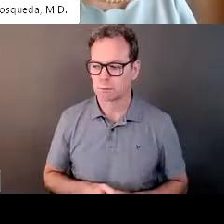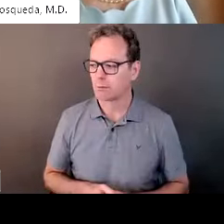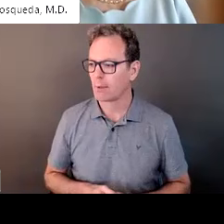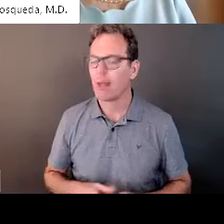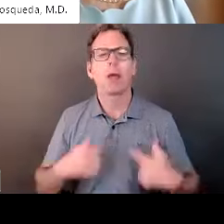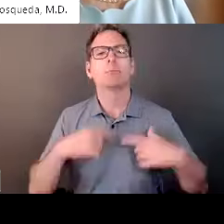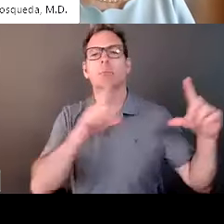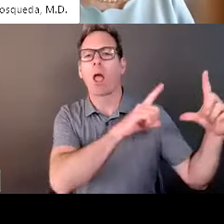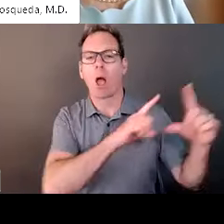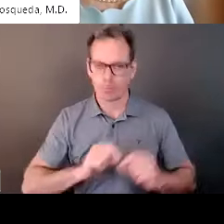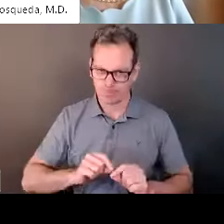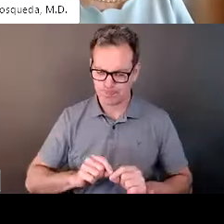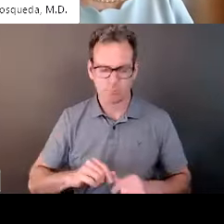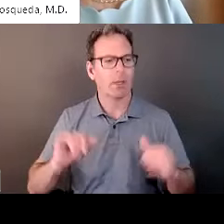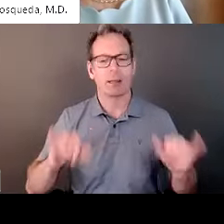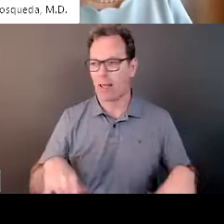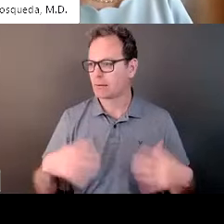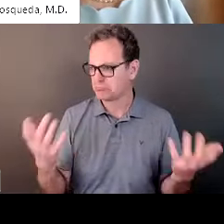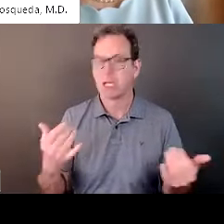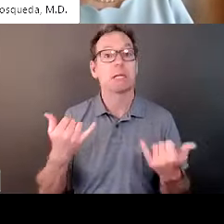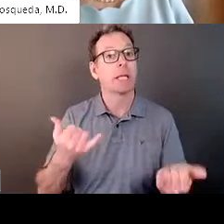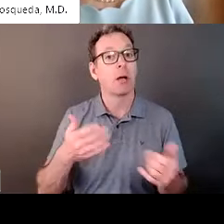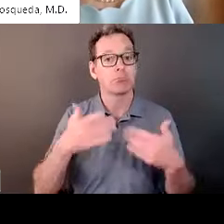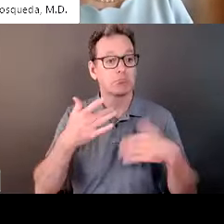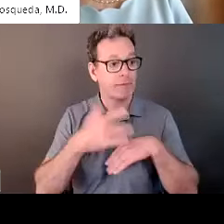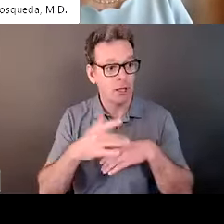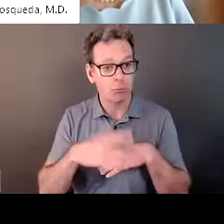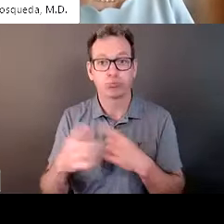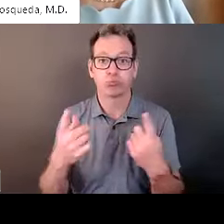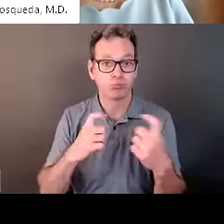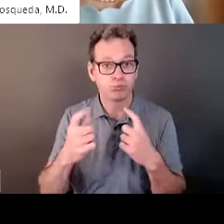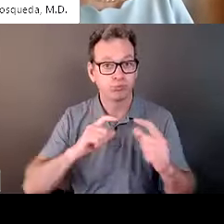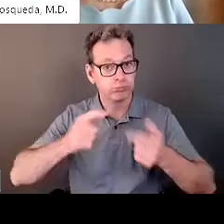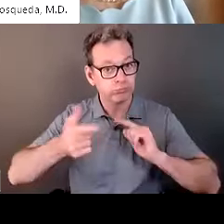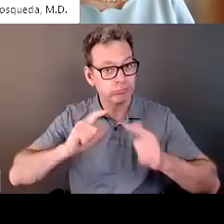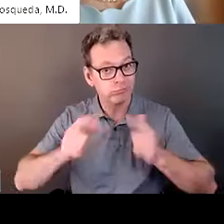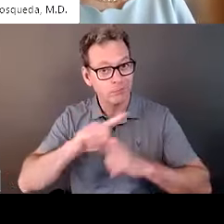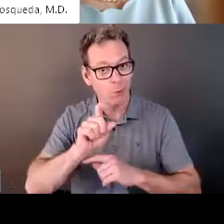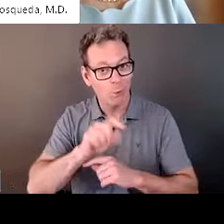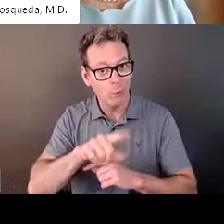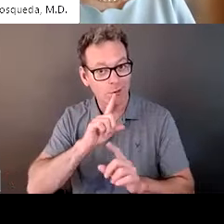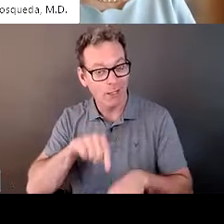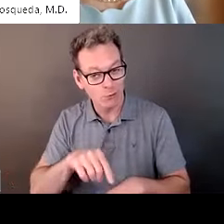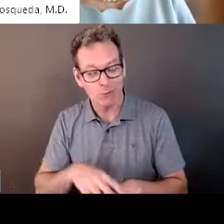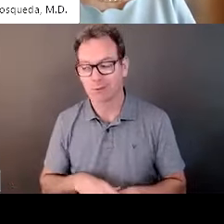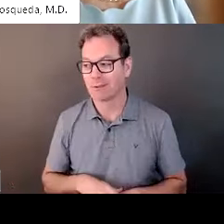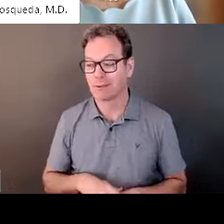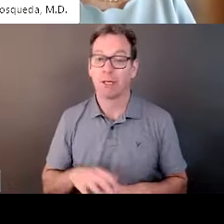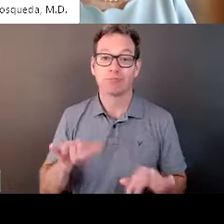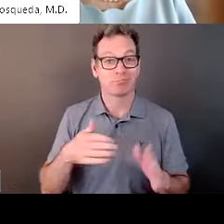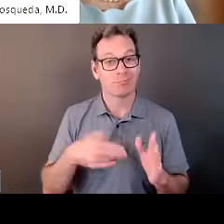or a break or whatever it is you need. It was truly a delight to talk to all of you, and I very